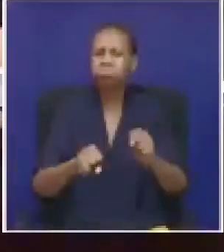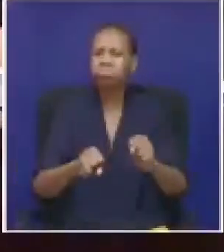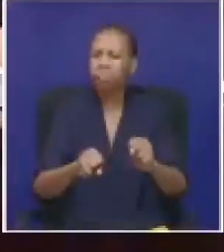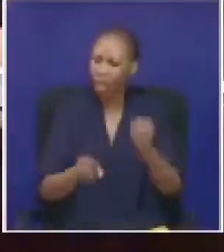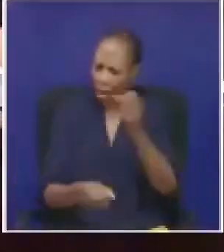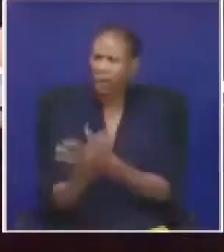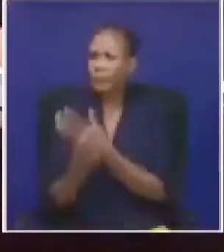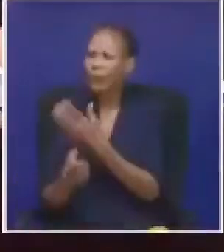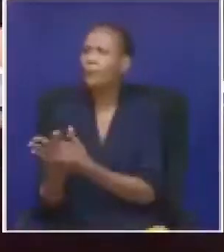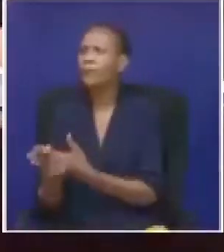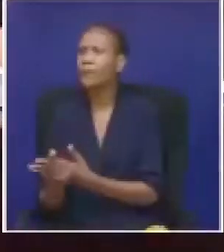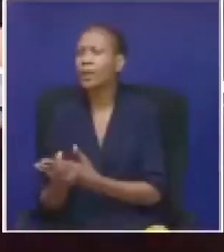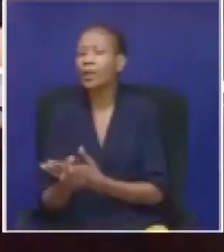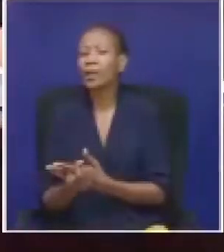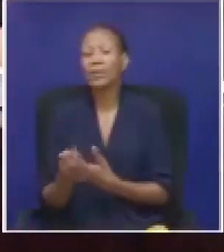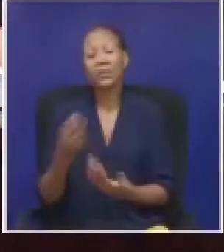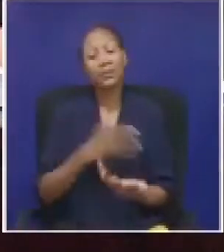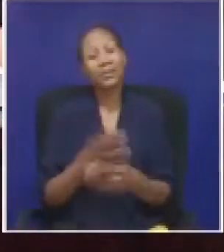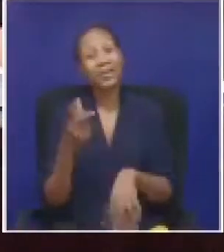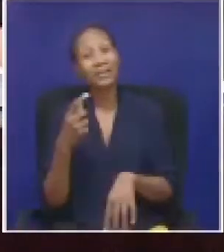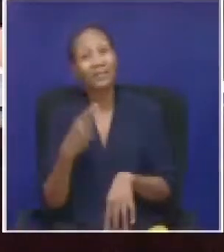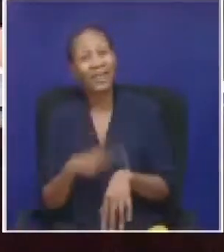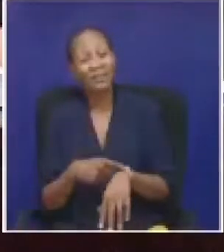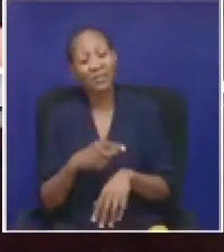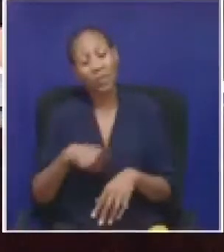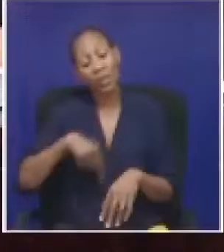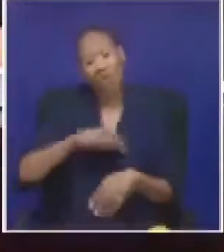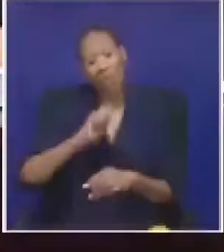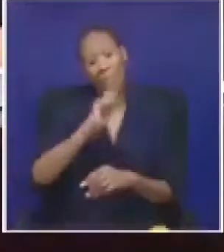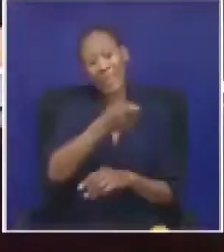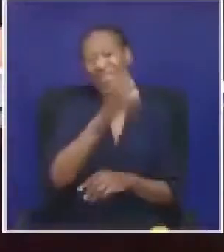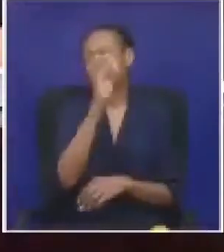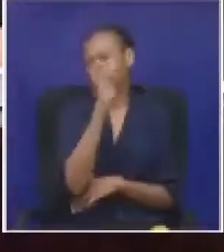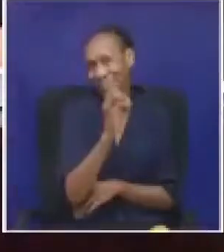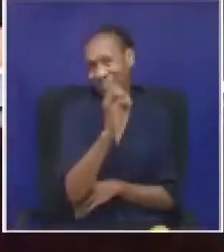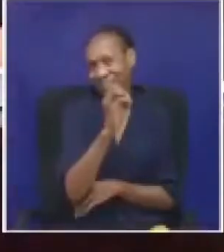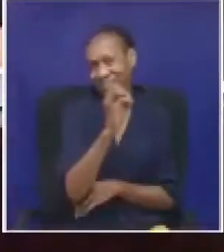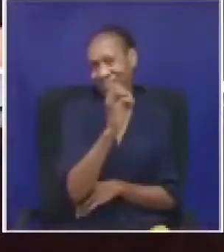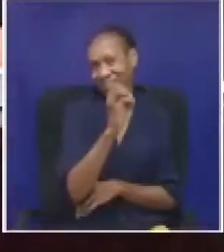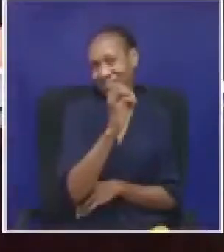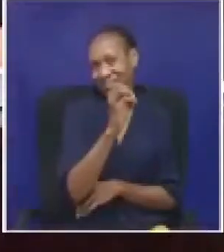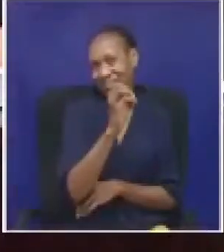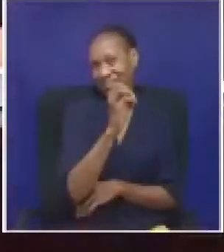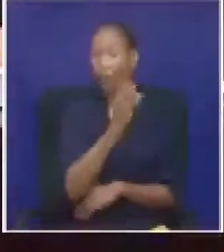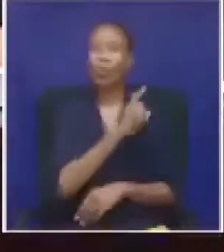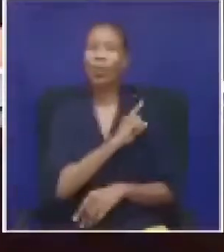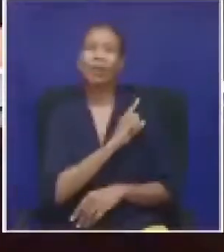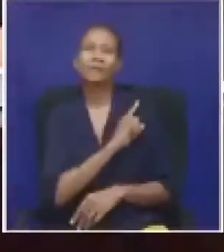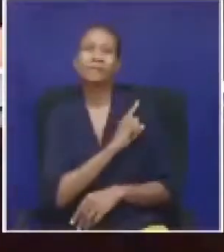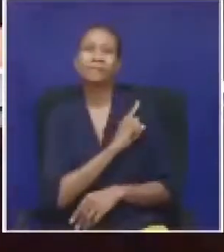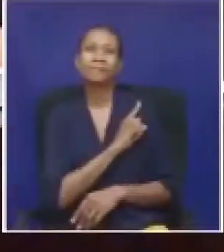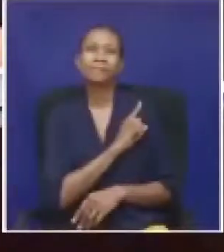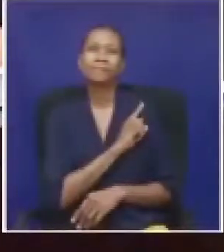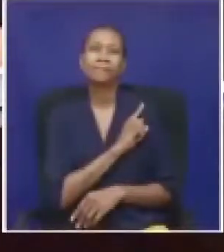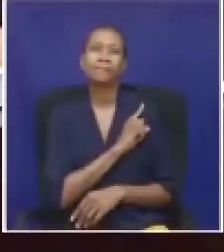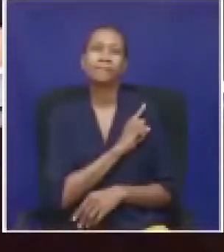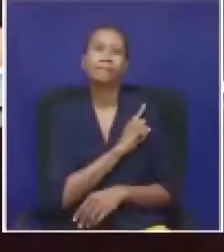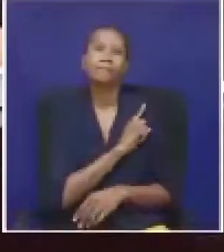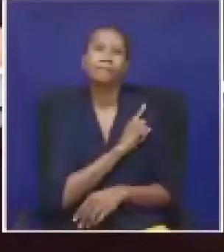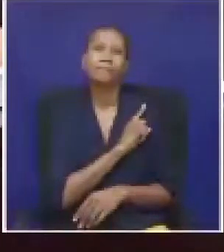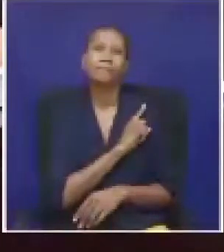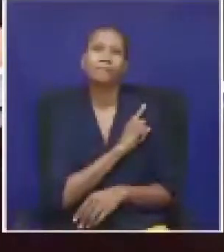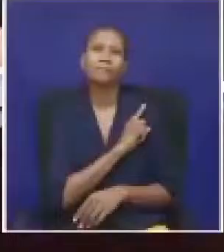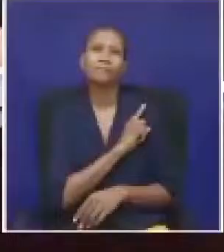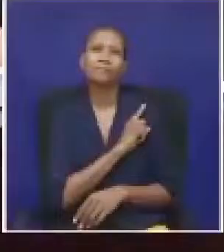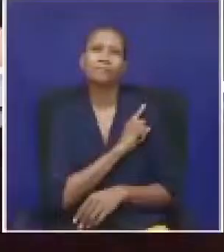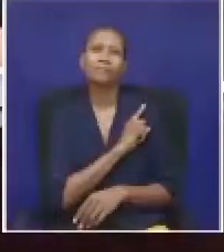appropriate, and we don't have to pay, particularly because it's for